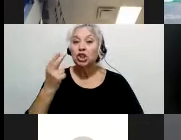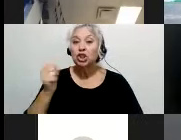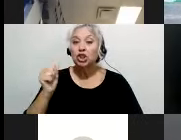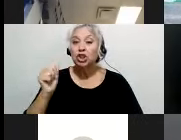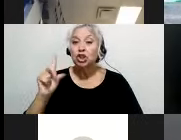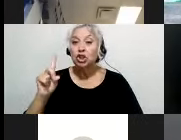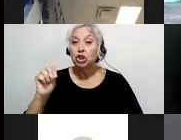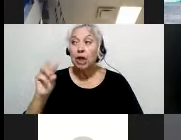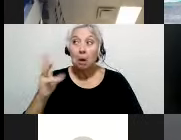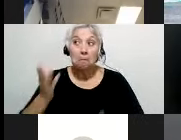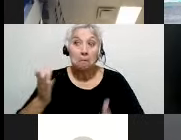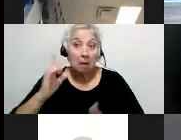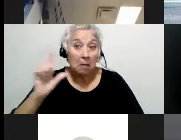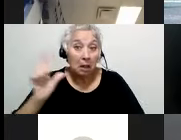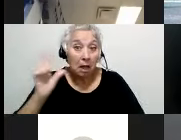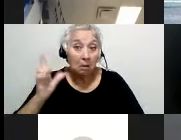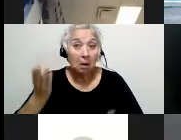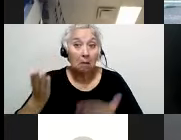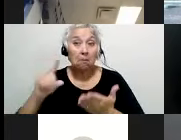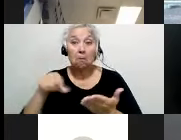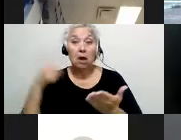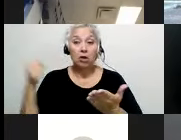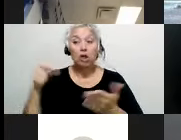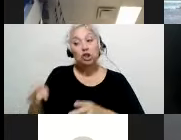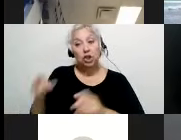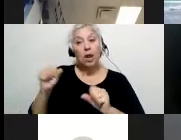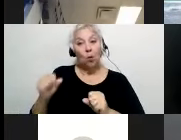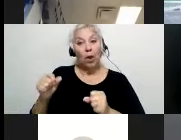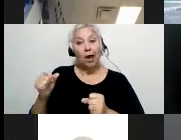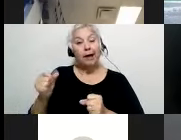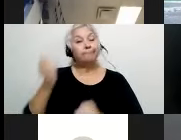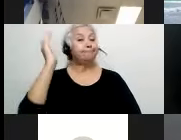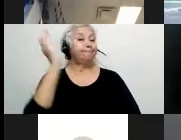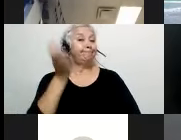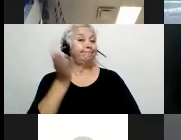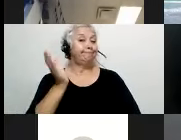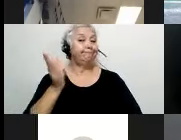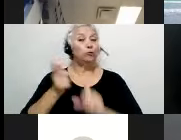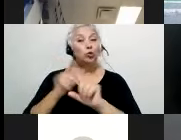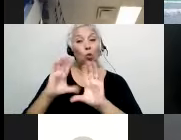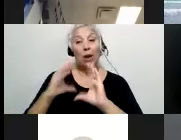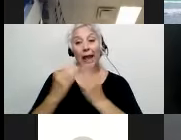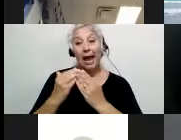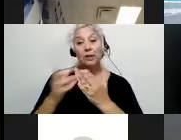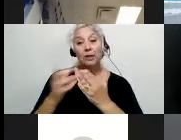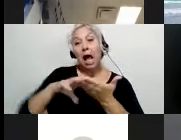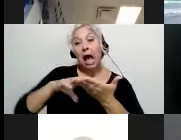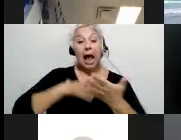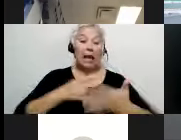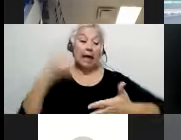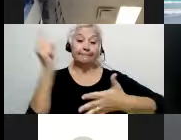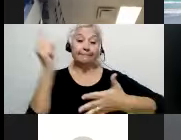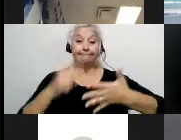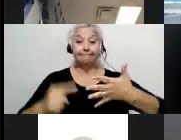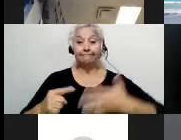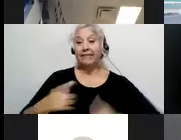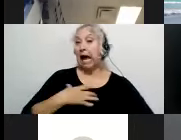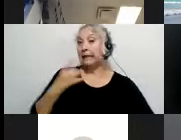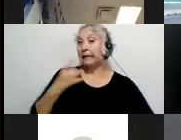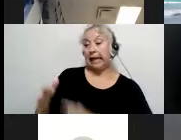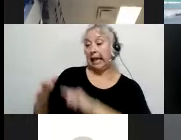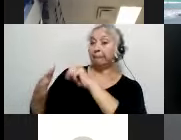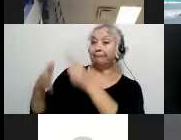in the library or maybe somewhere else, Selena will present a presentation to her class about the things she liked and the things that she disliked